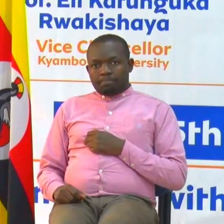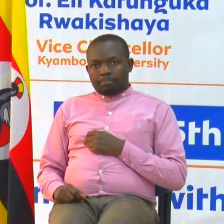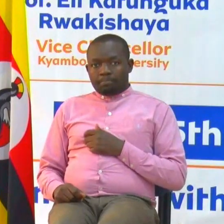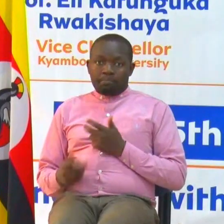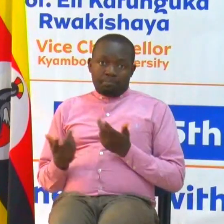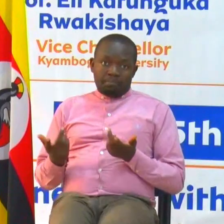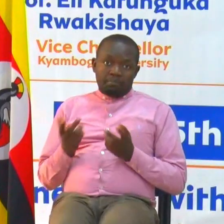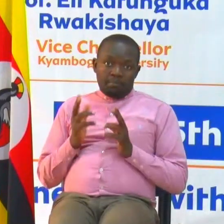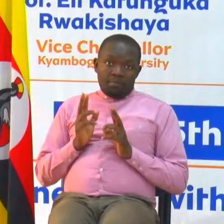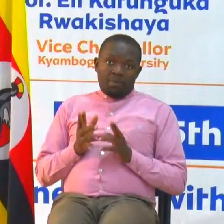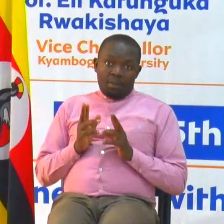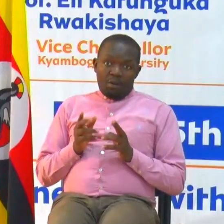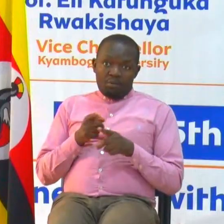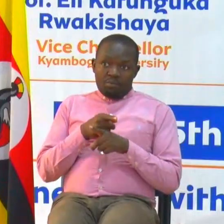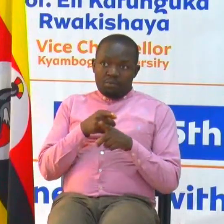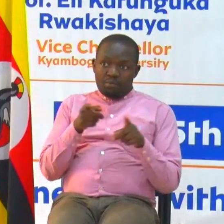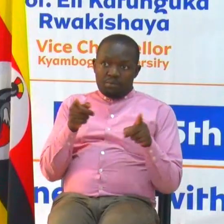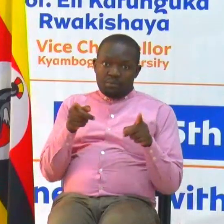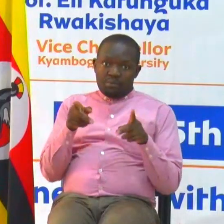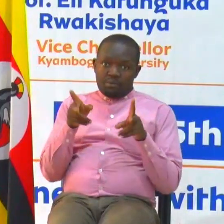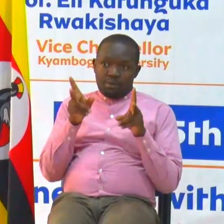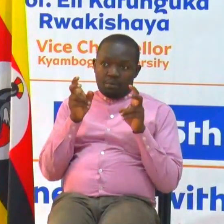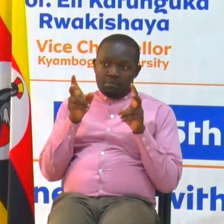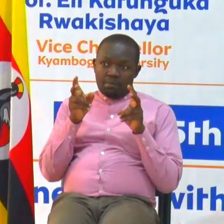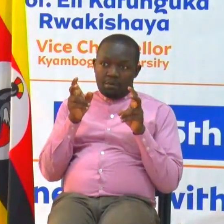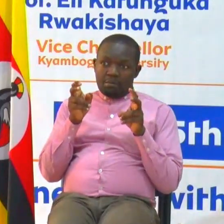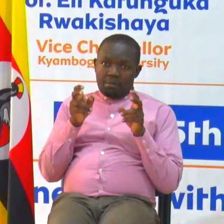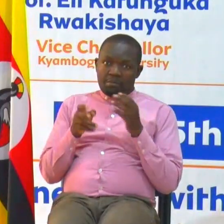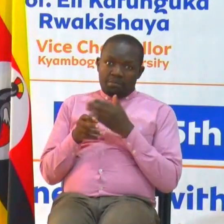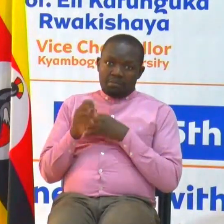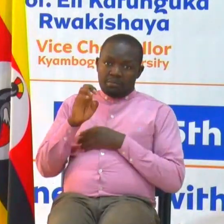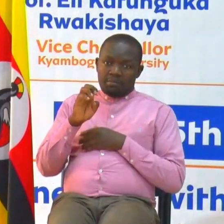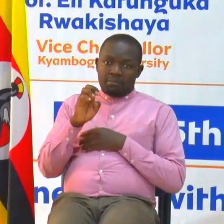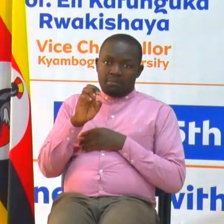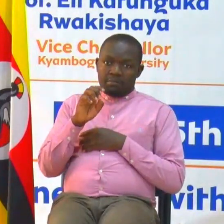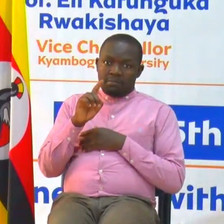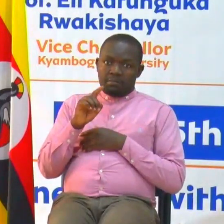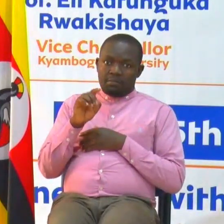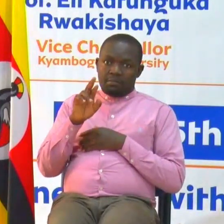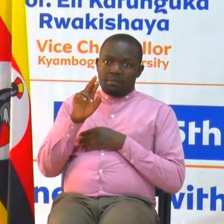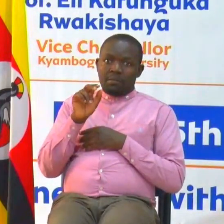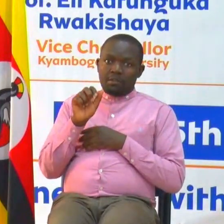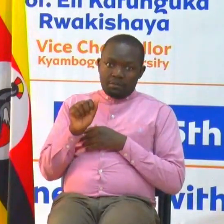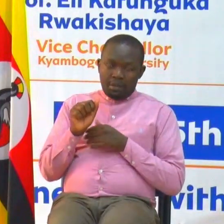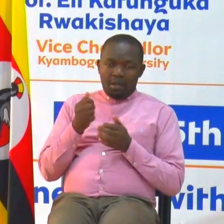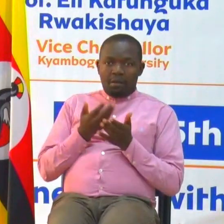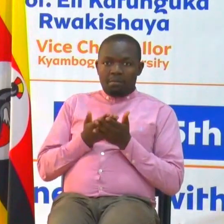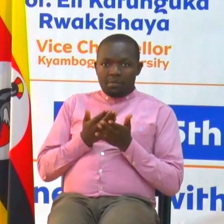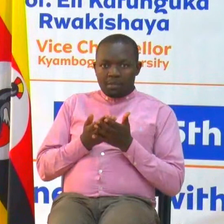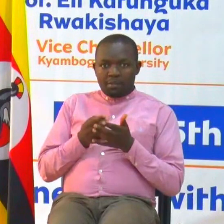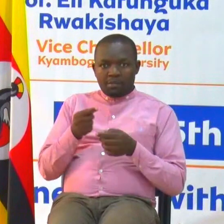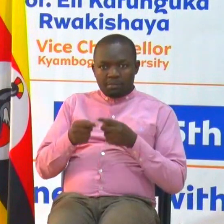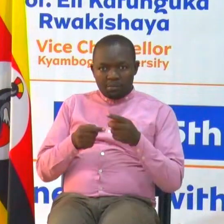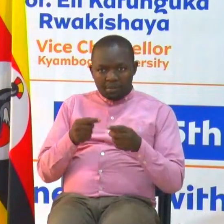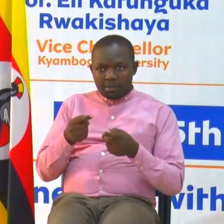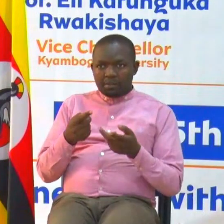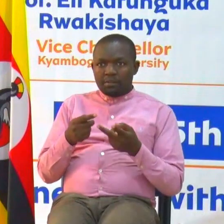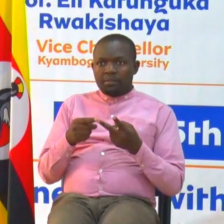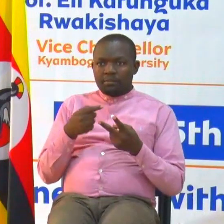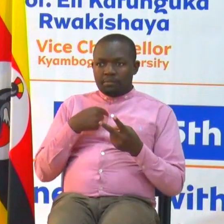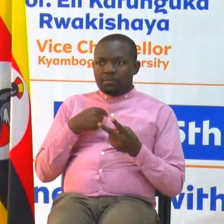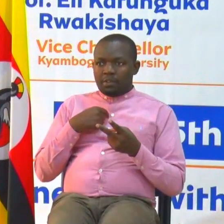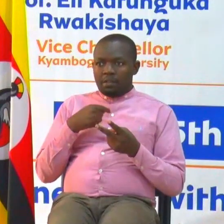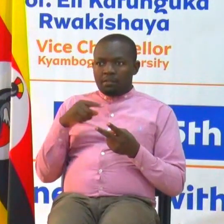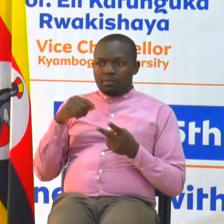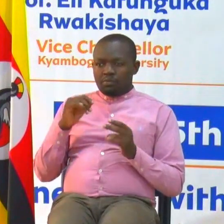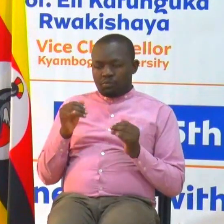Hope you have all heard what Israel said about the application process, and I will try to highlight